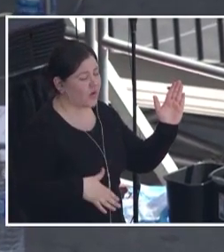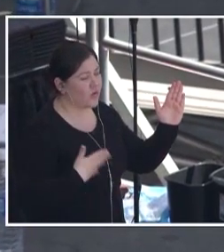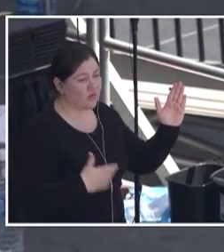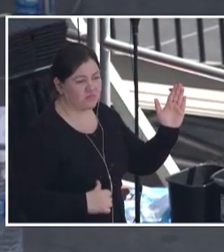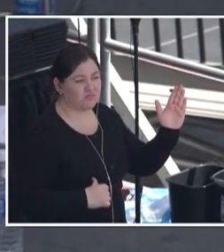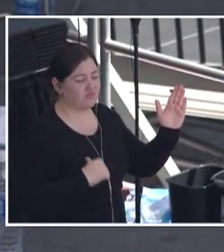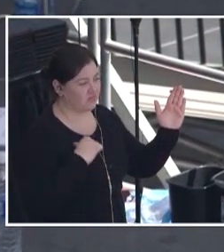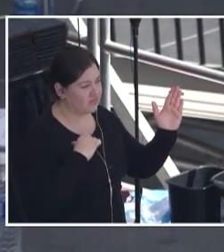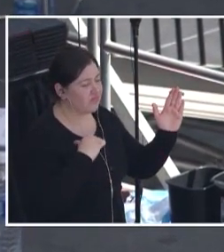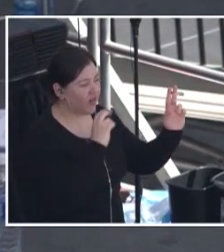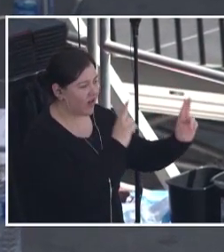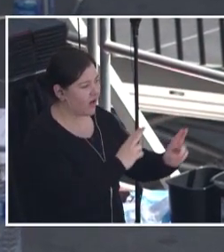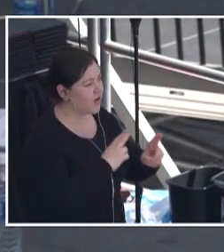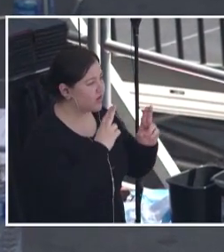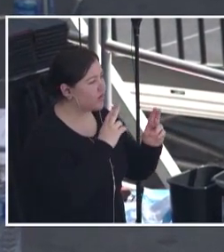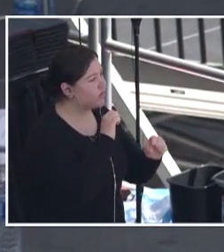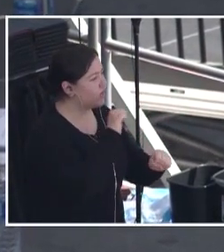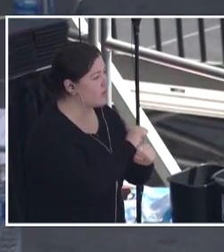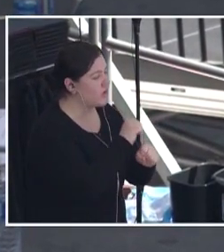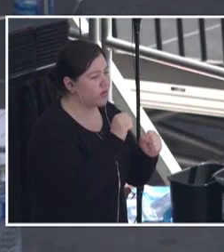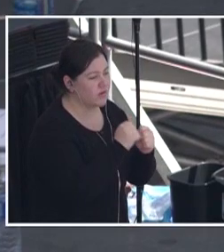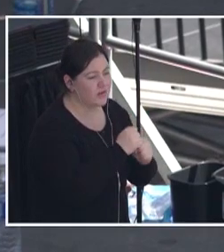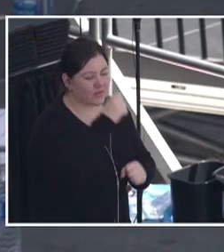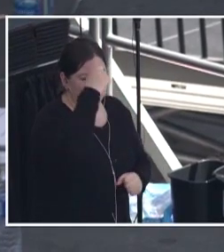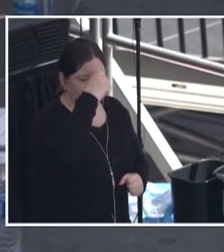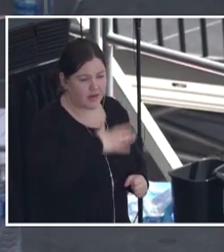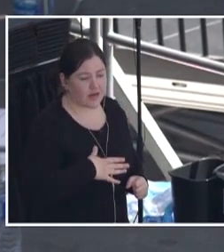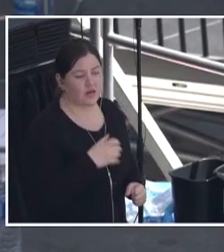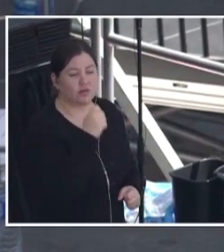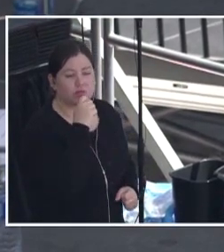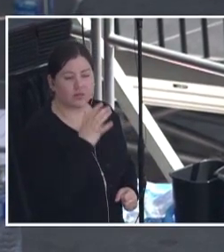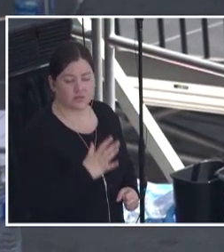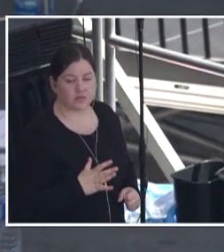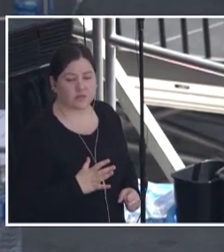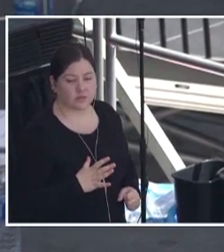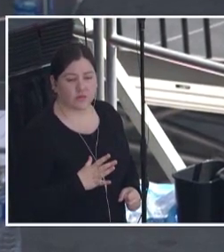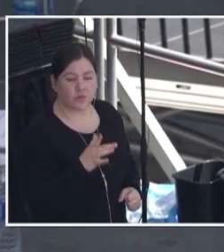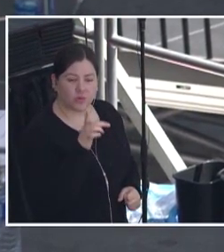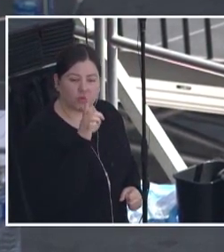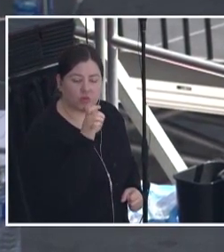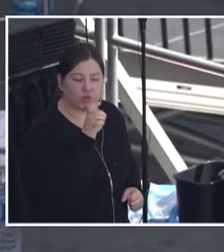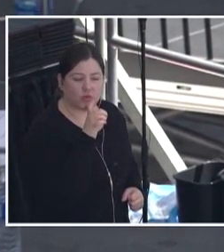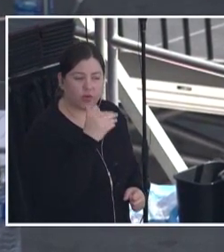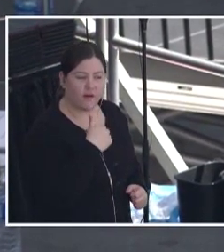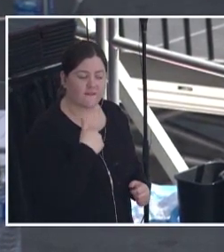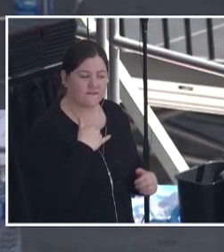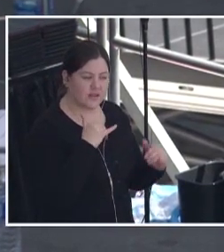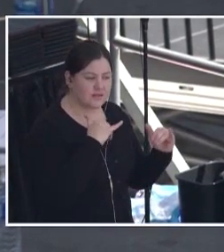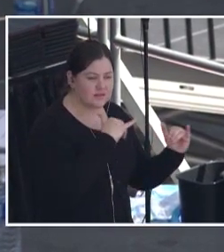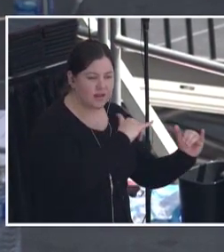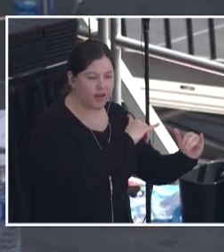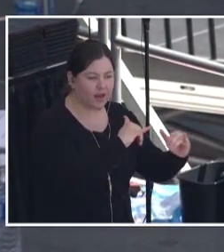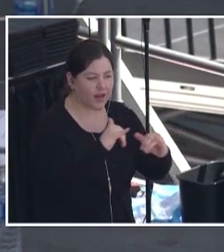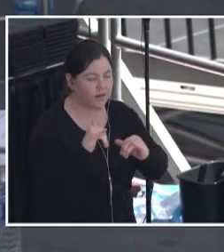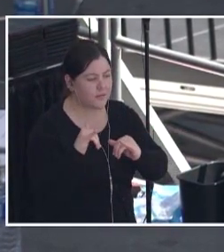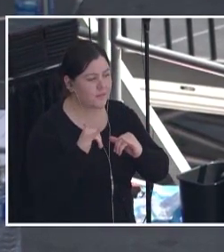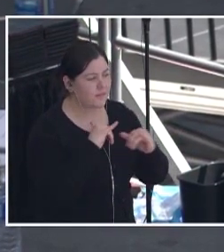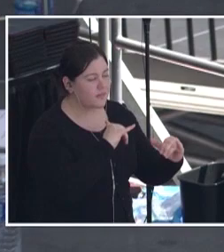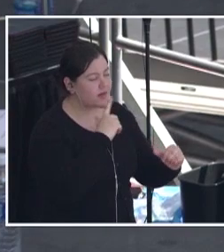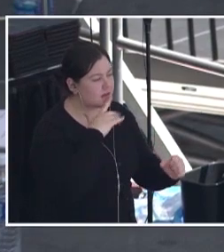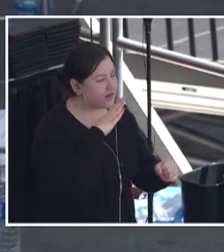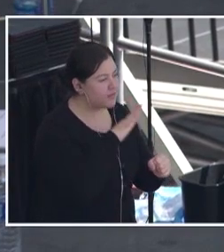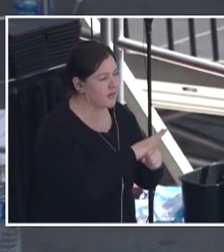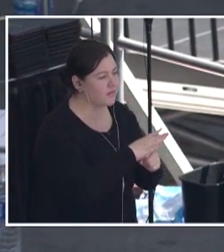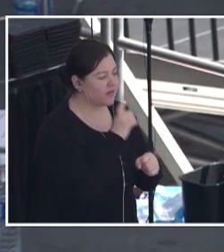privilege of working with men and women who shared a common commitment